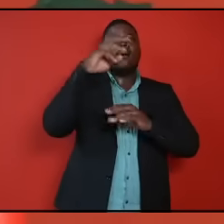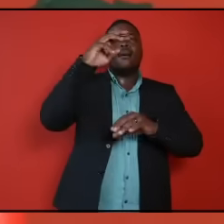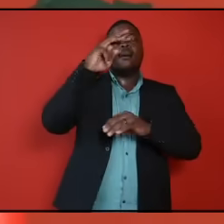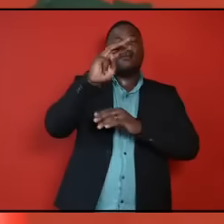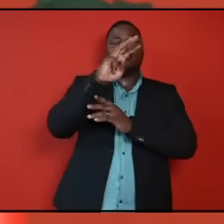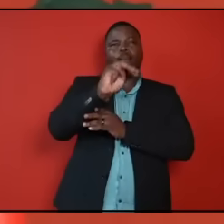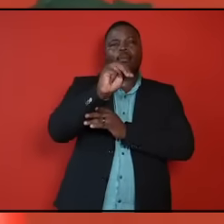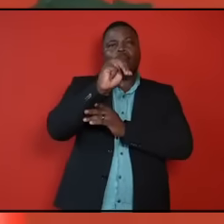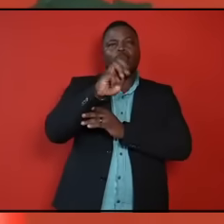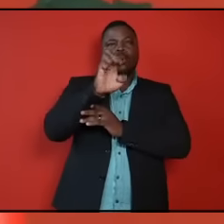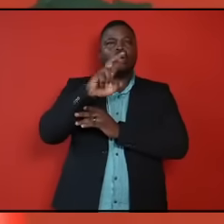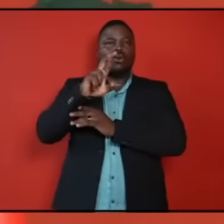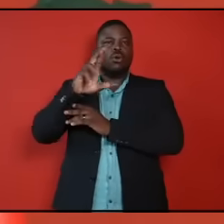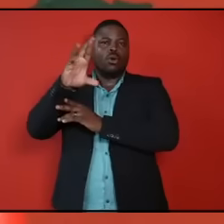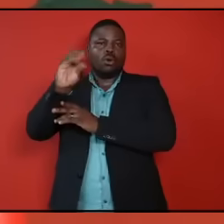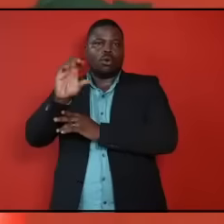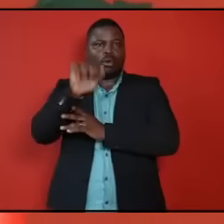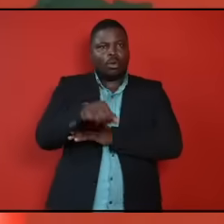Senegal, Tunisia,